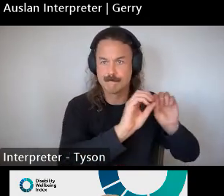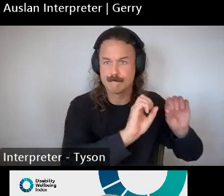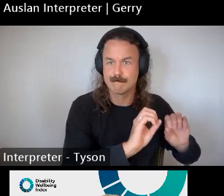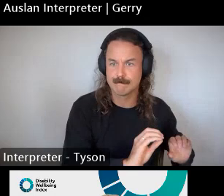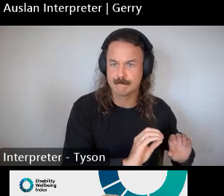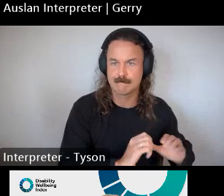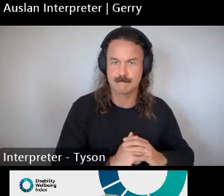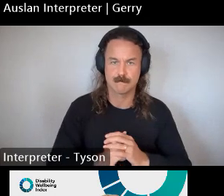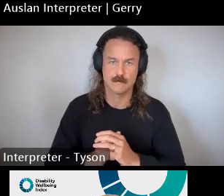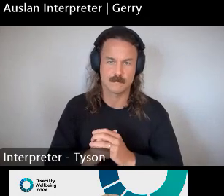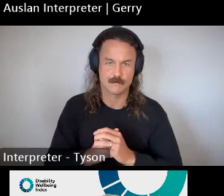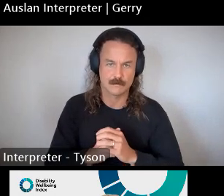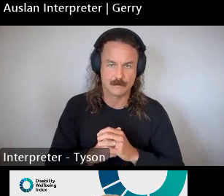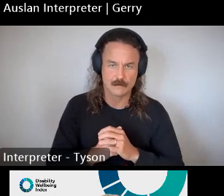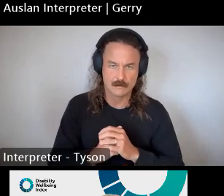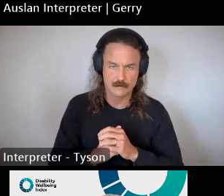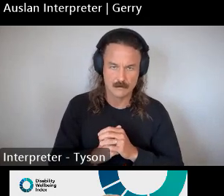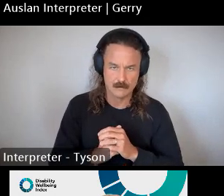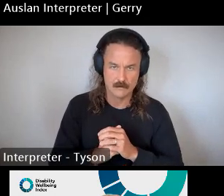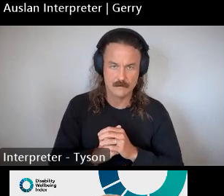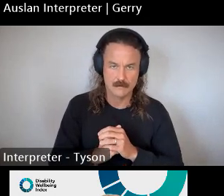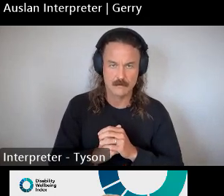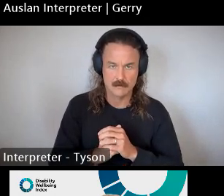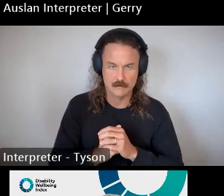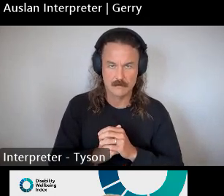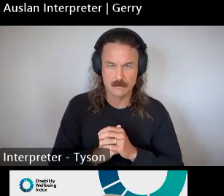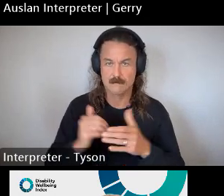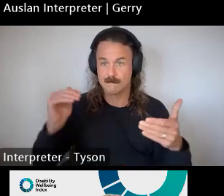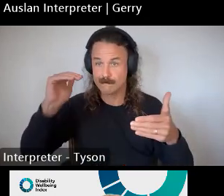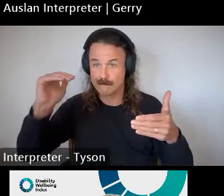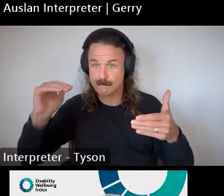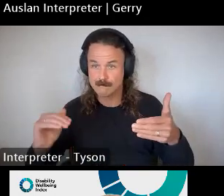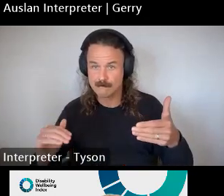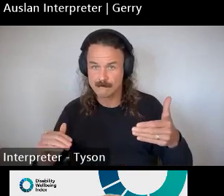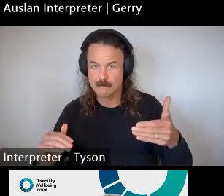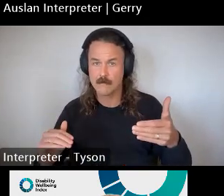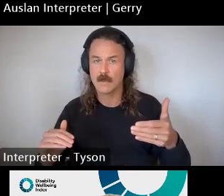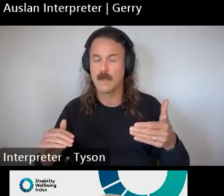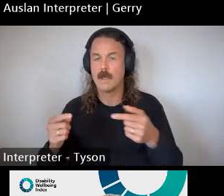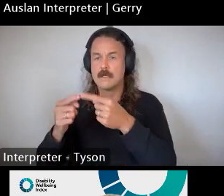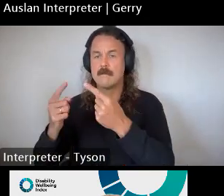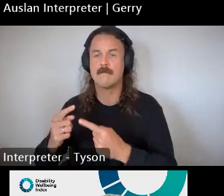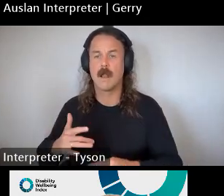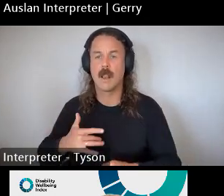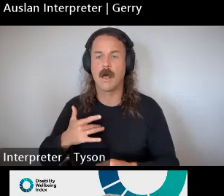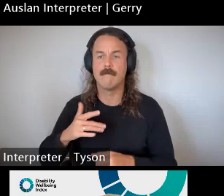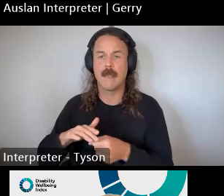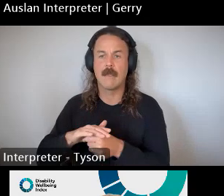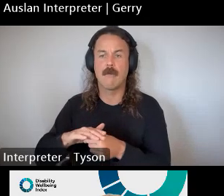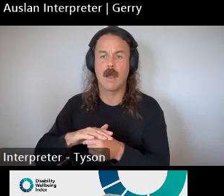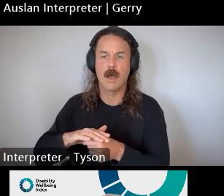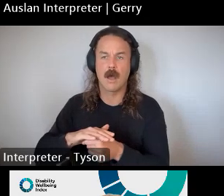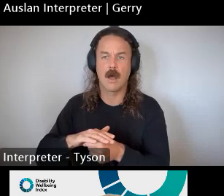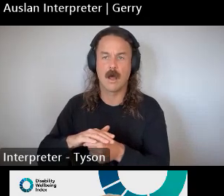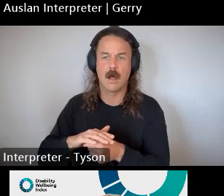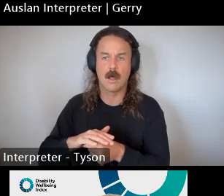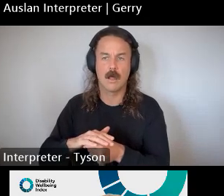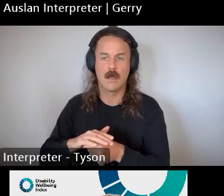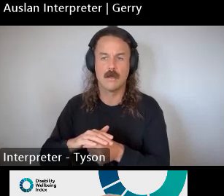We're looking at the item structures of the lab about different life aspects that initially was asked in different life